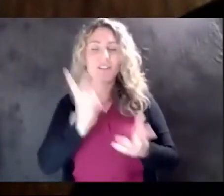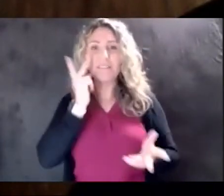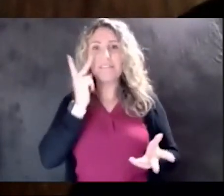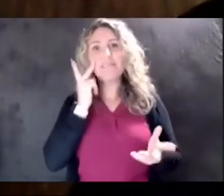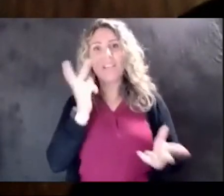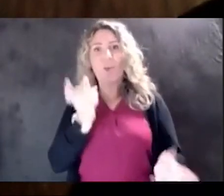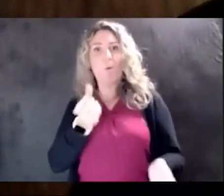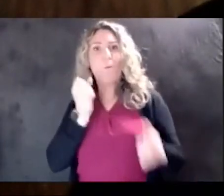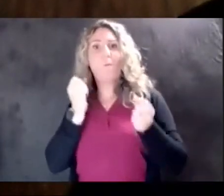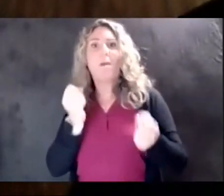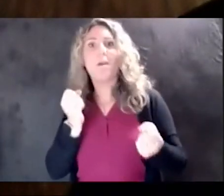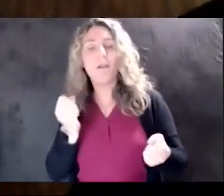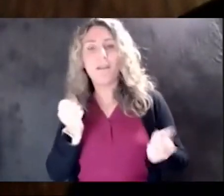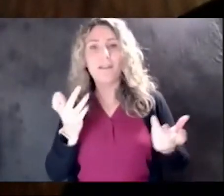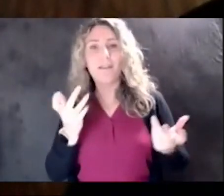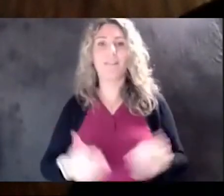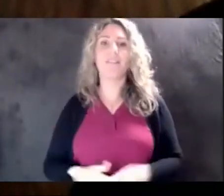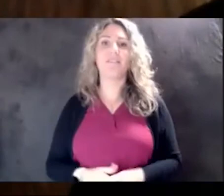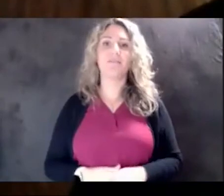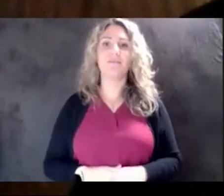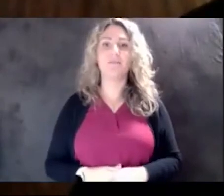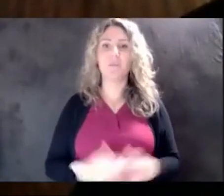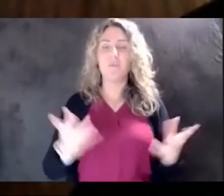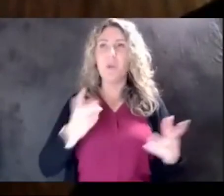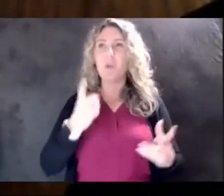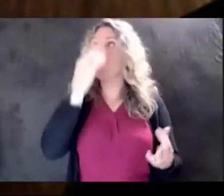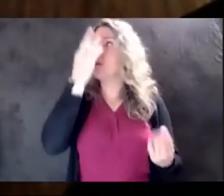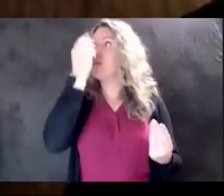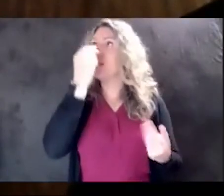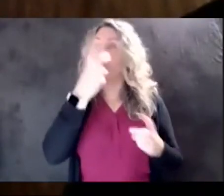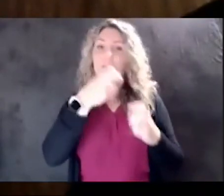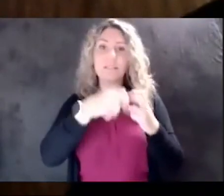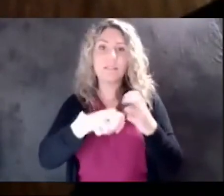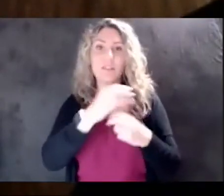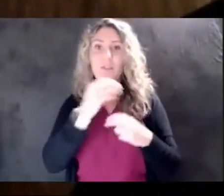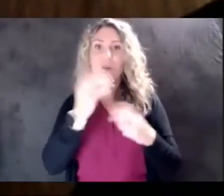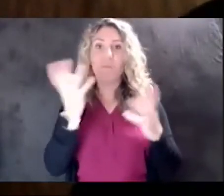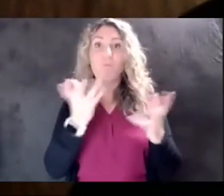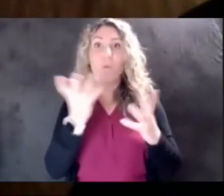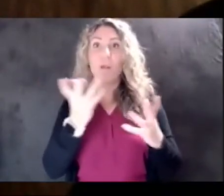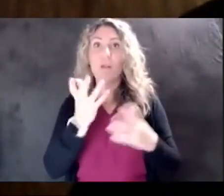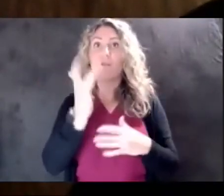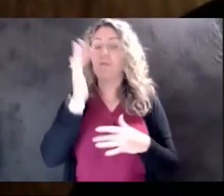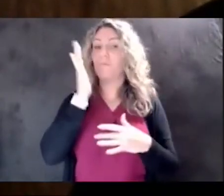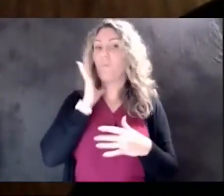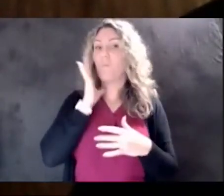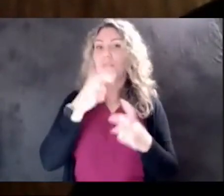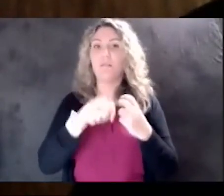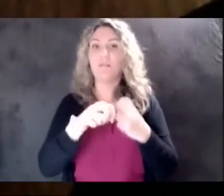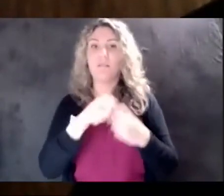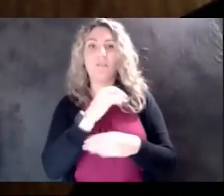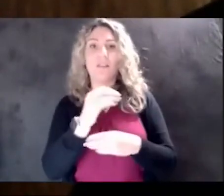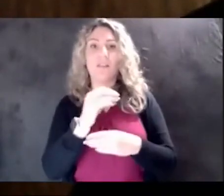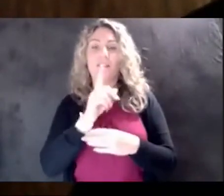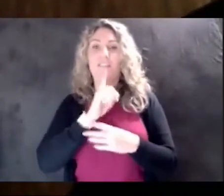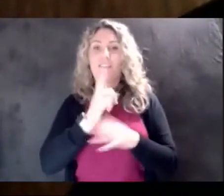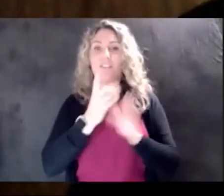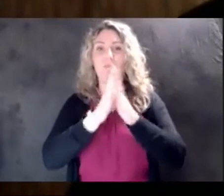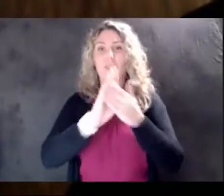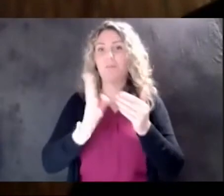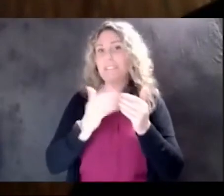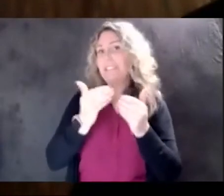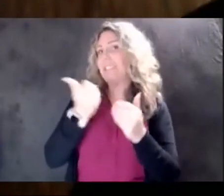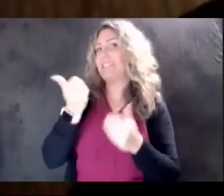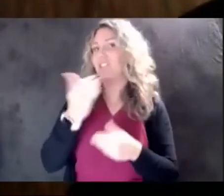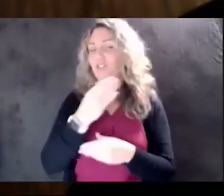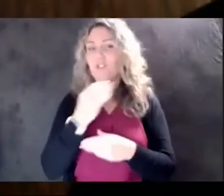quickly that what you thought was difficult and what was difficult actually becomes easier and easier, and